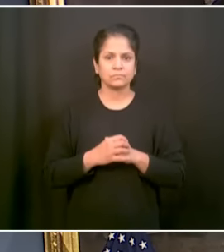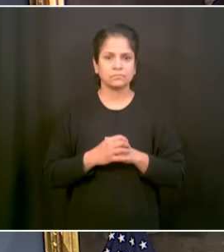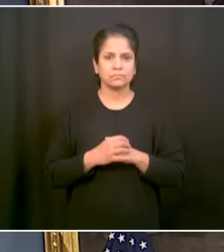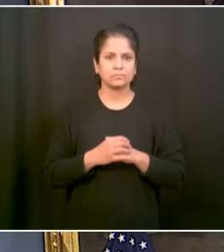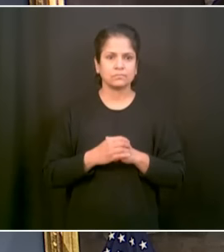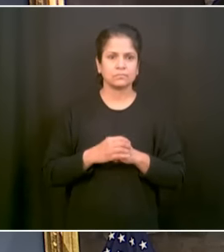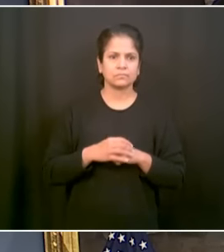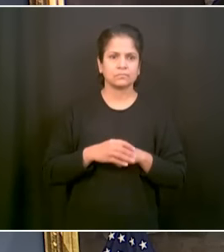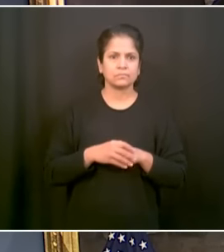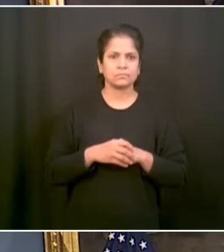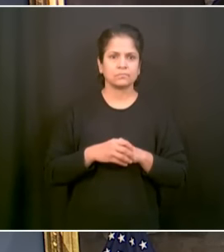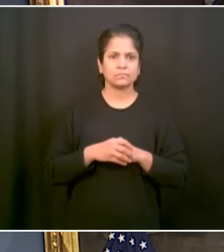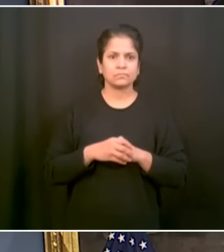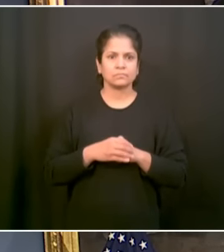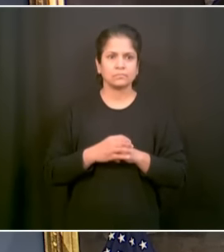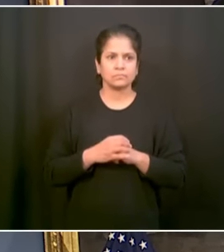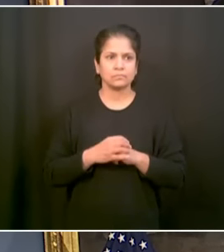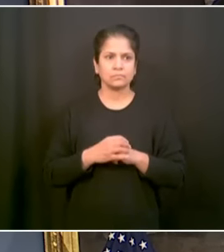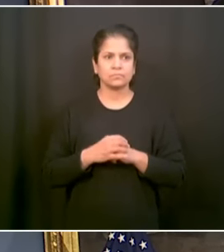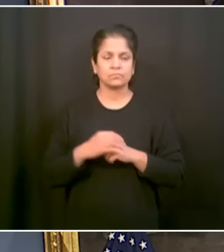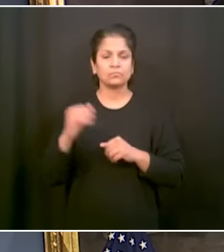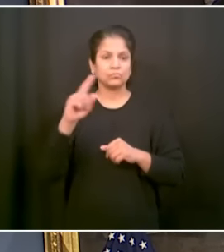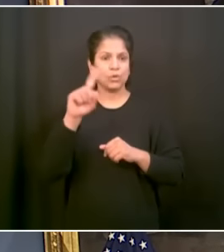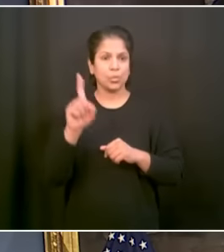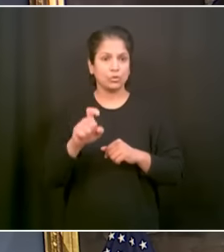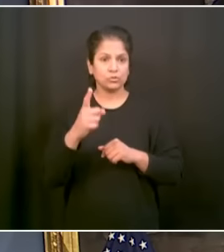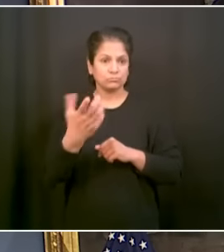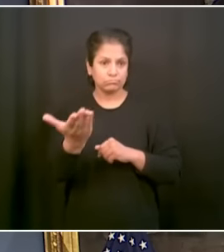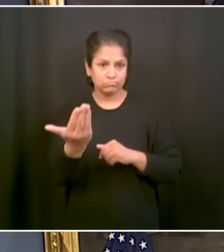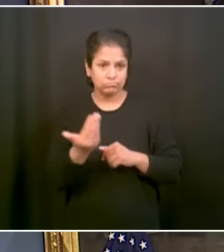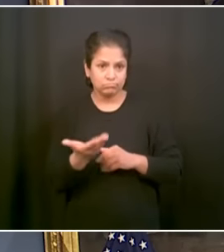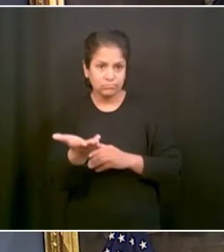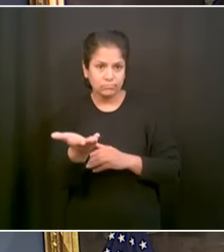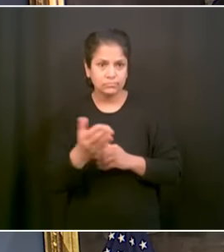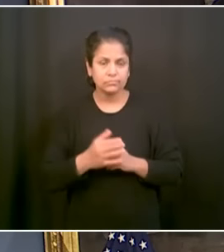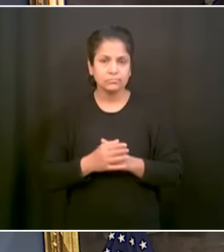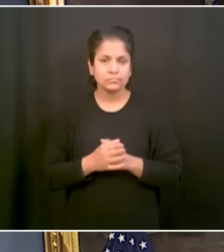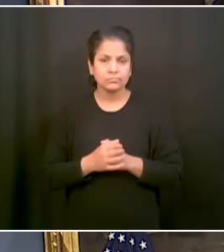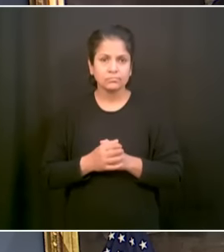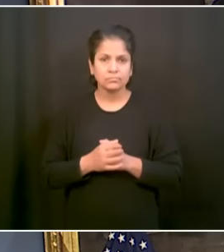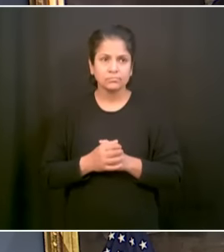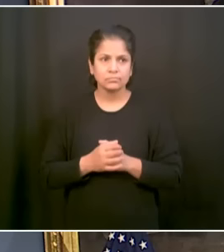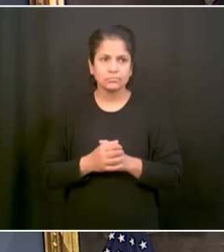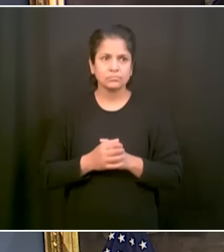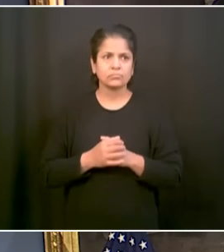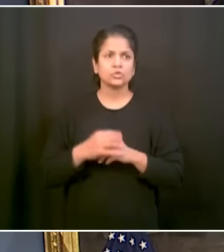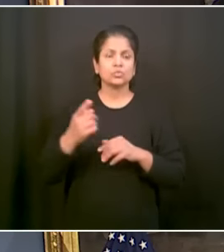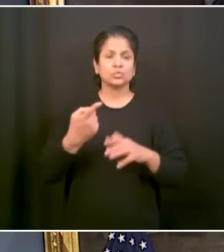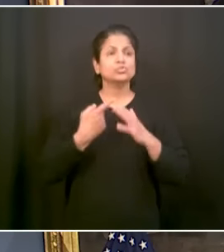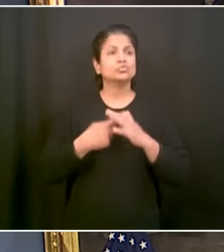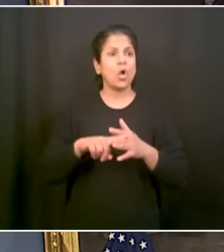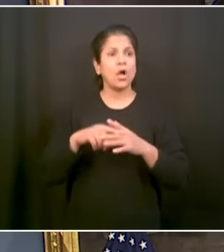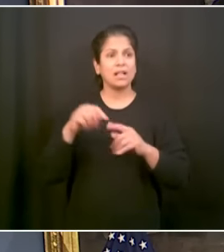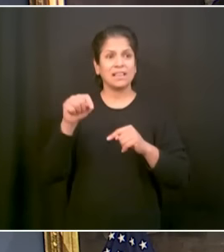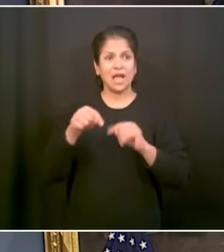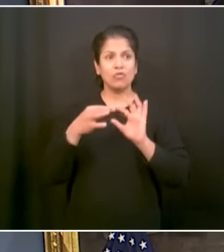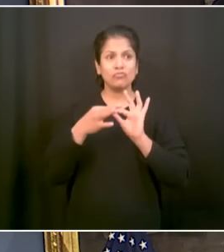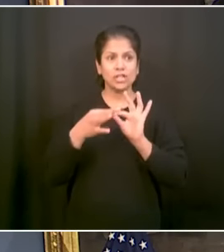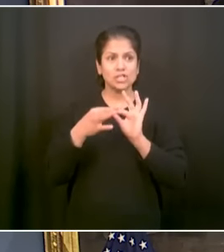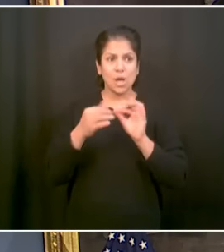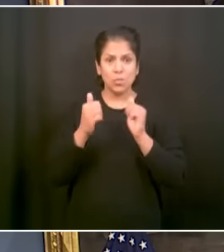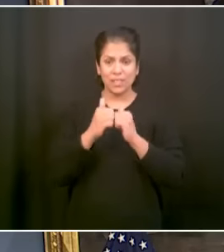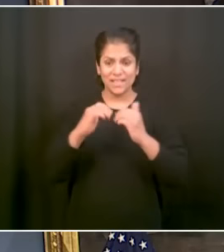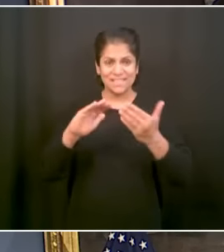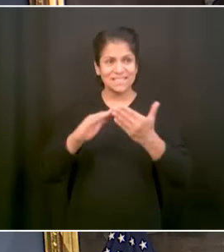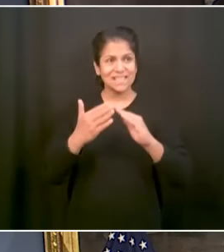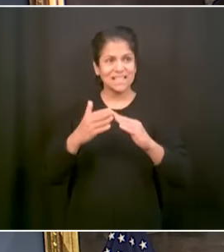do one for now, just so everybody can get a little Fred. Thank you. You're describing this sort of fundamental relationship reset that you want between the city and the state. I imagine it would take more